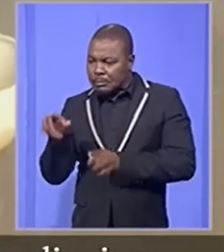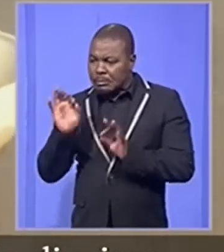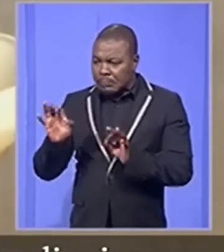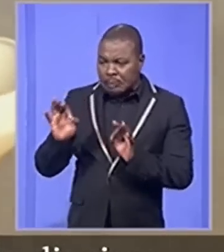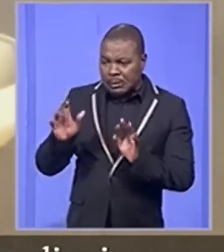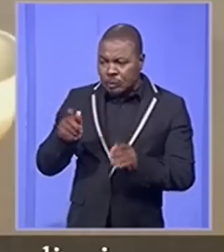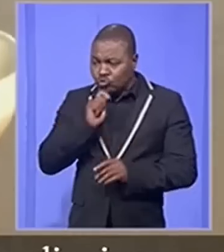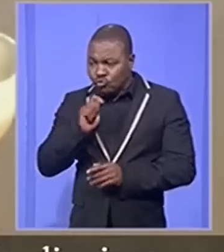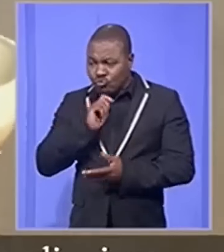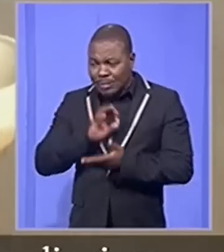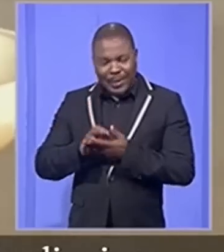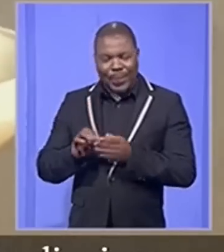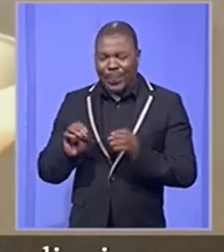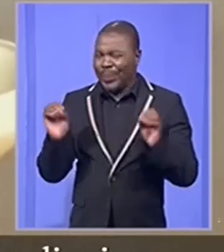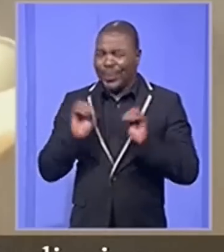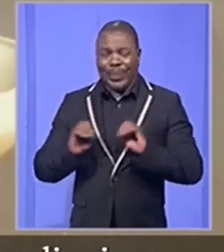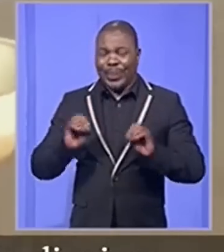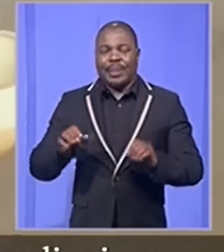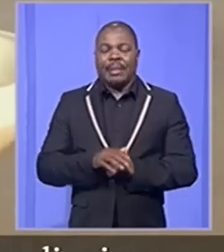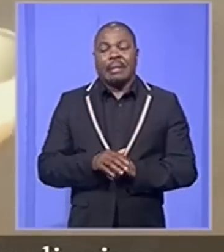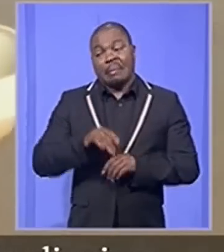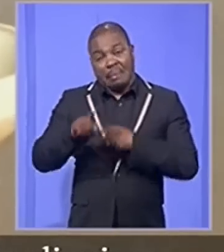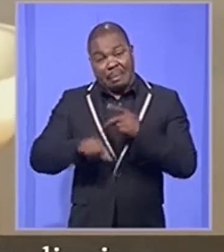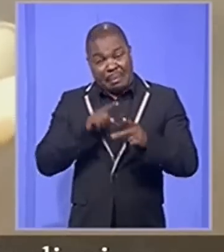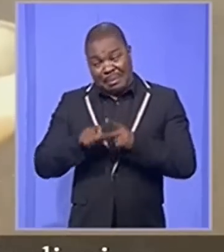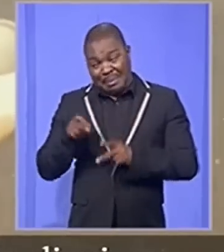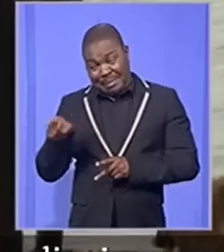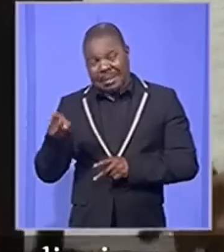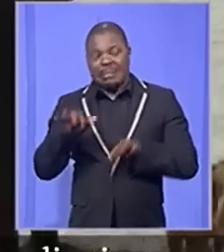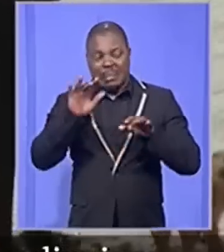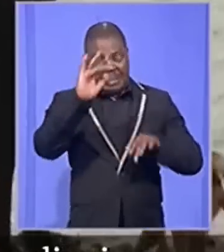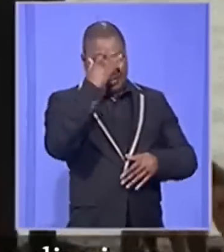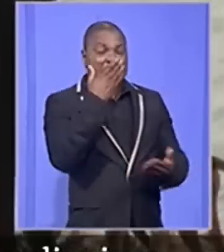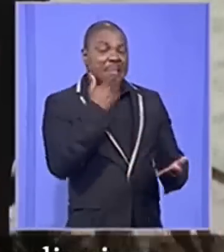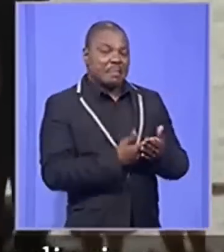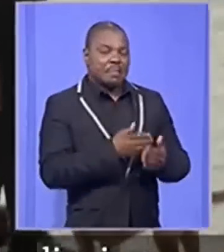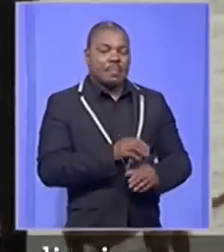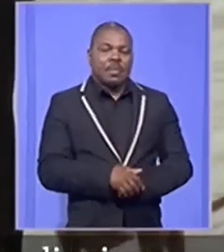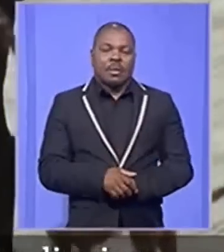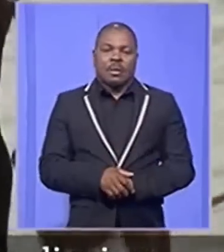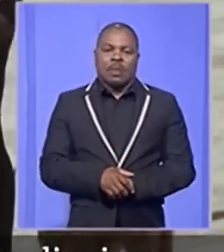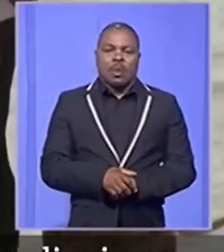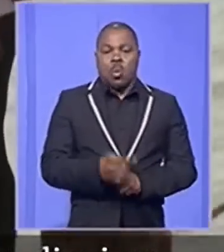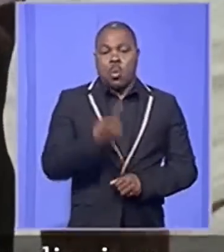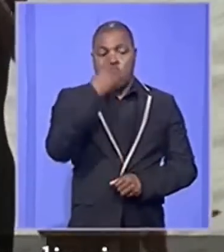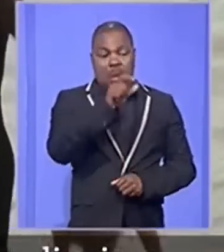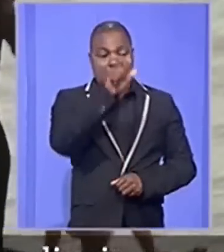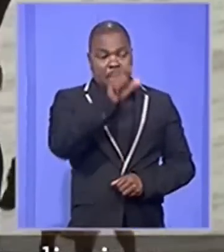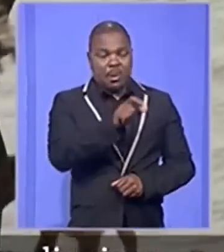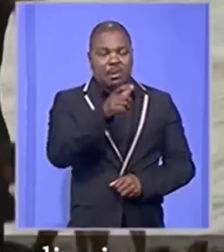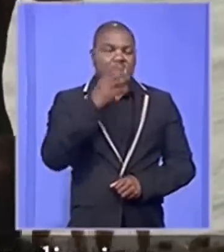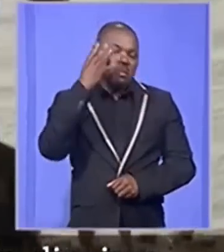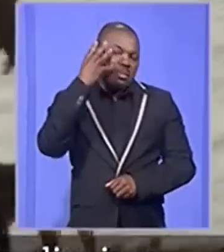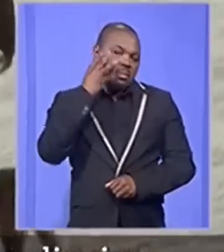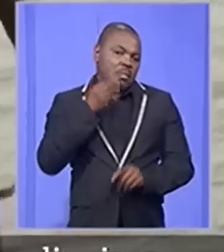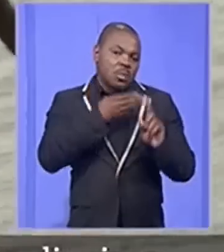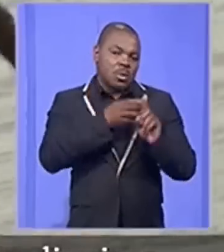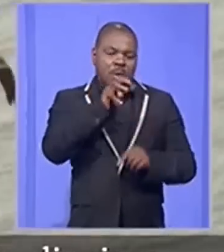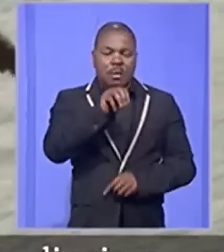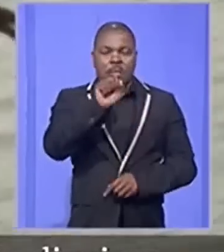le phepa mme seno se ka tlholela baagi malwetsi. Mongwe wa baagi bao ke mosadimogolo